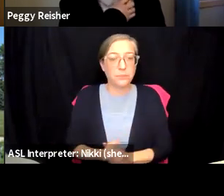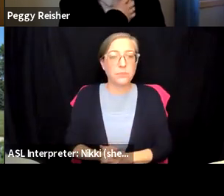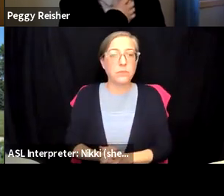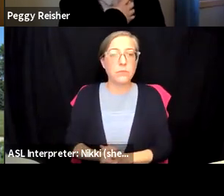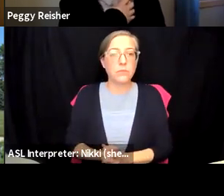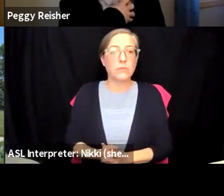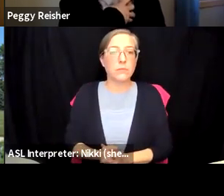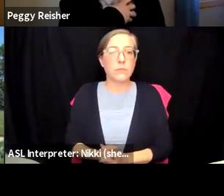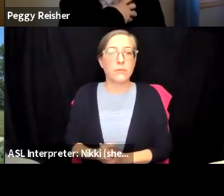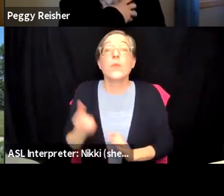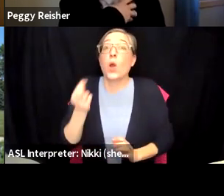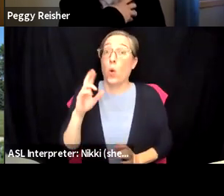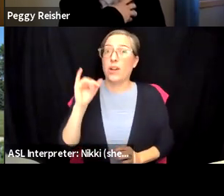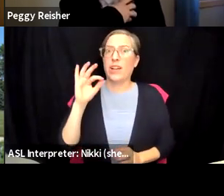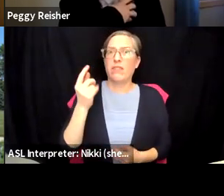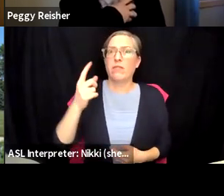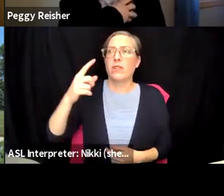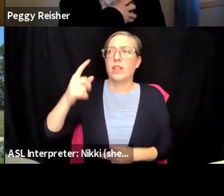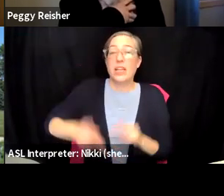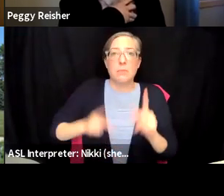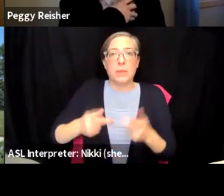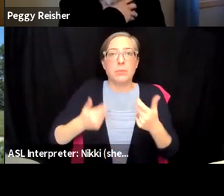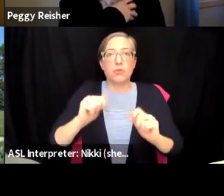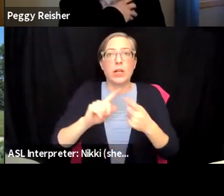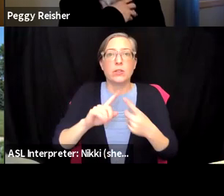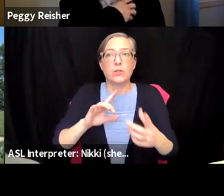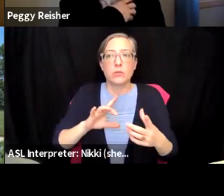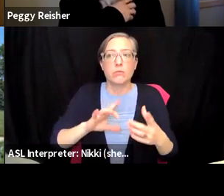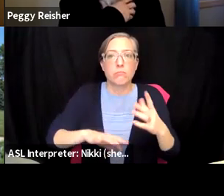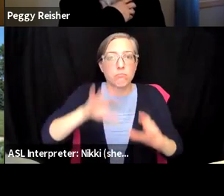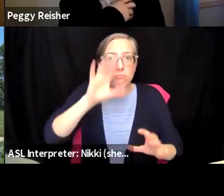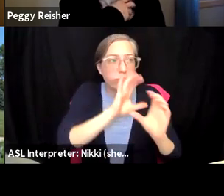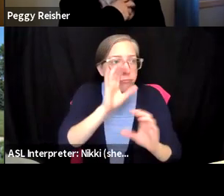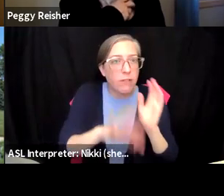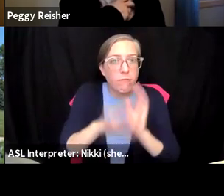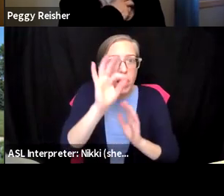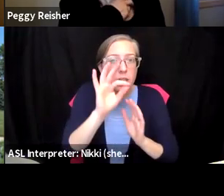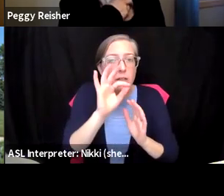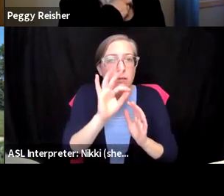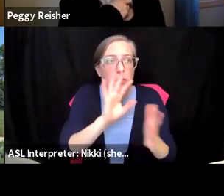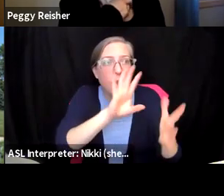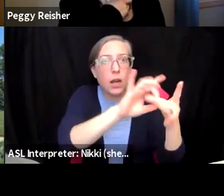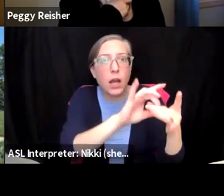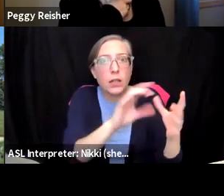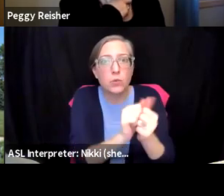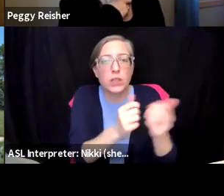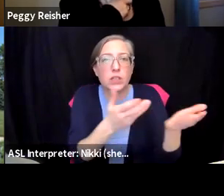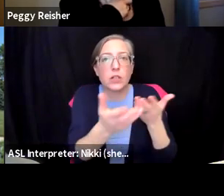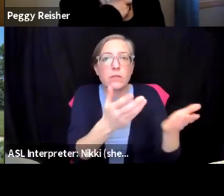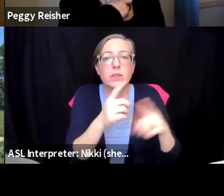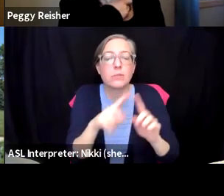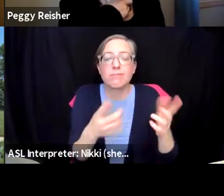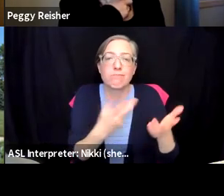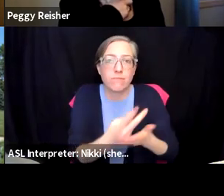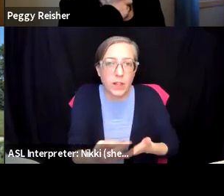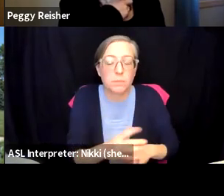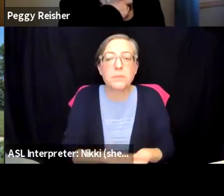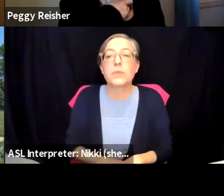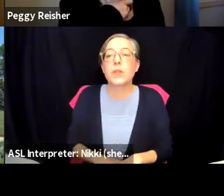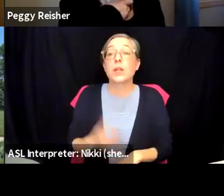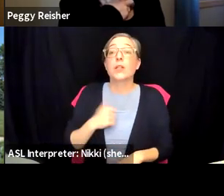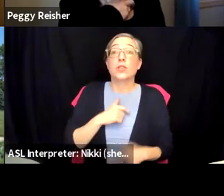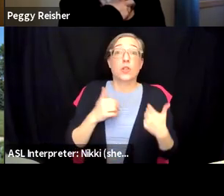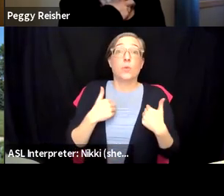stumbled. And so we do a lot of just answering questions, translating